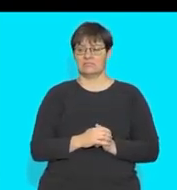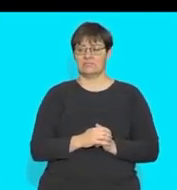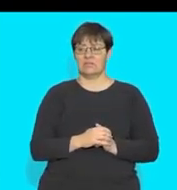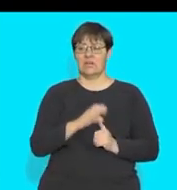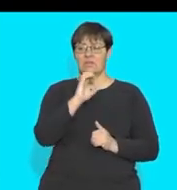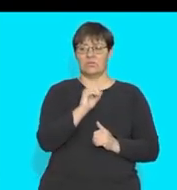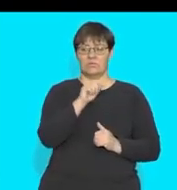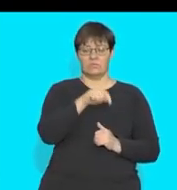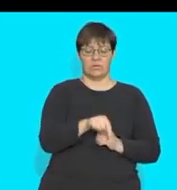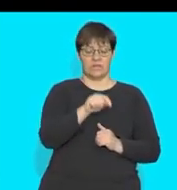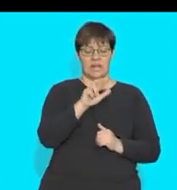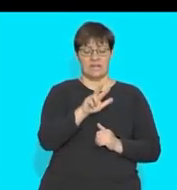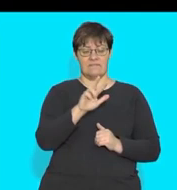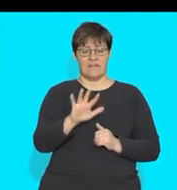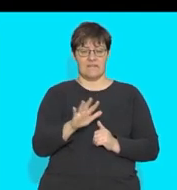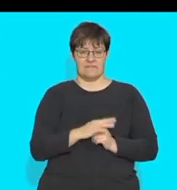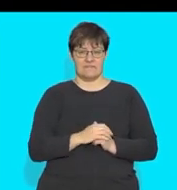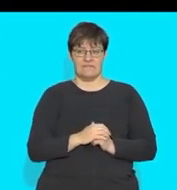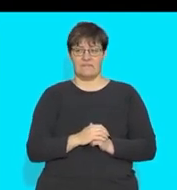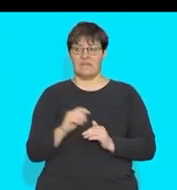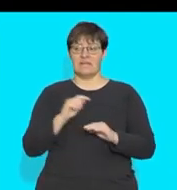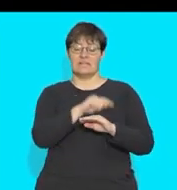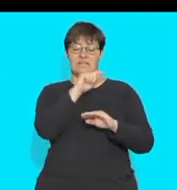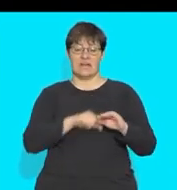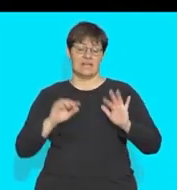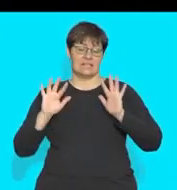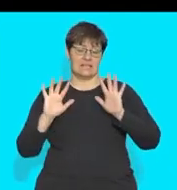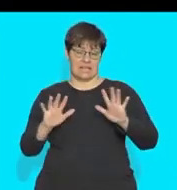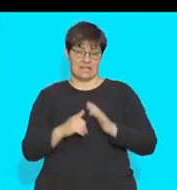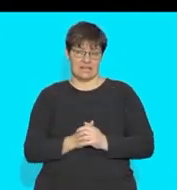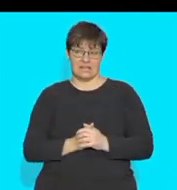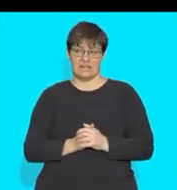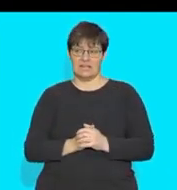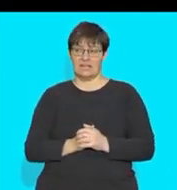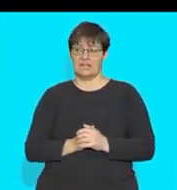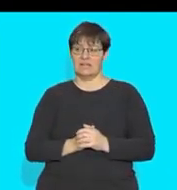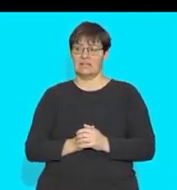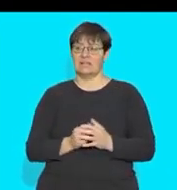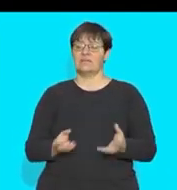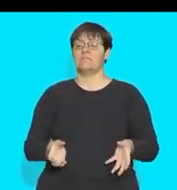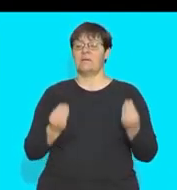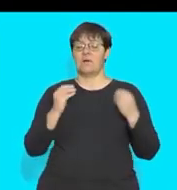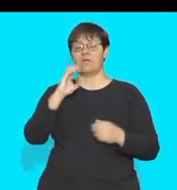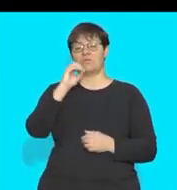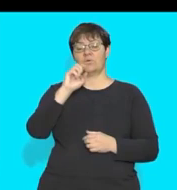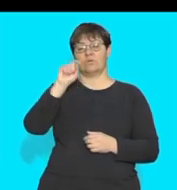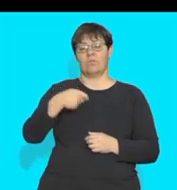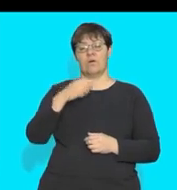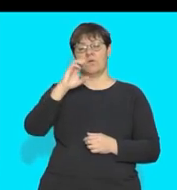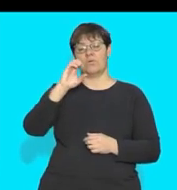go 0.85 divided by 10, and we get